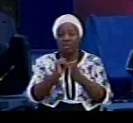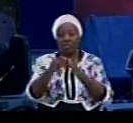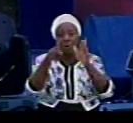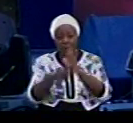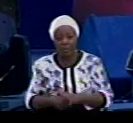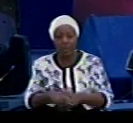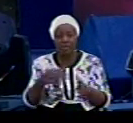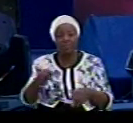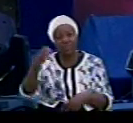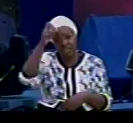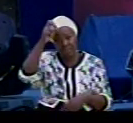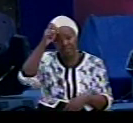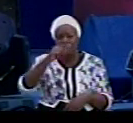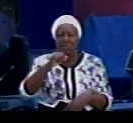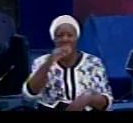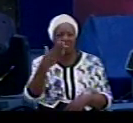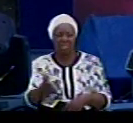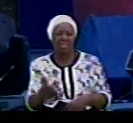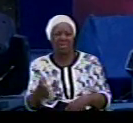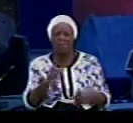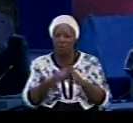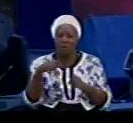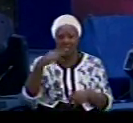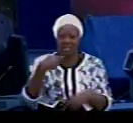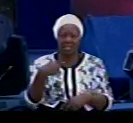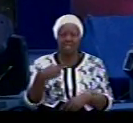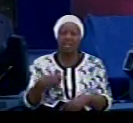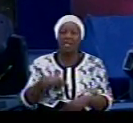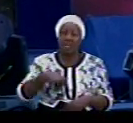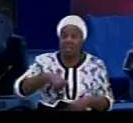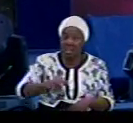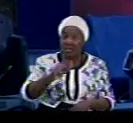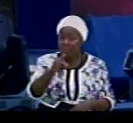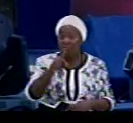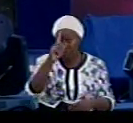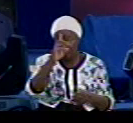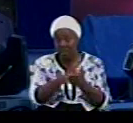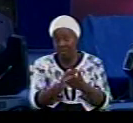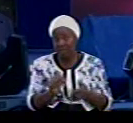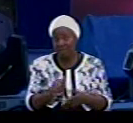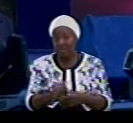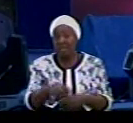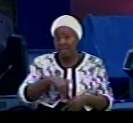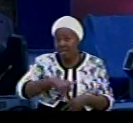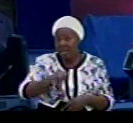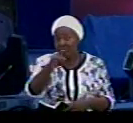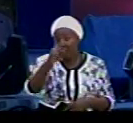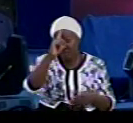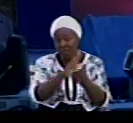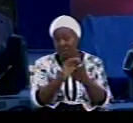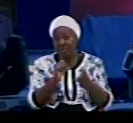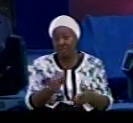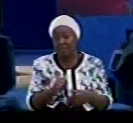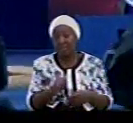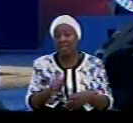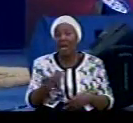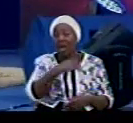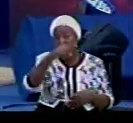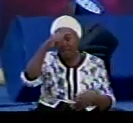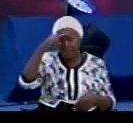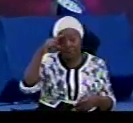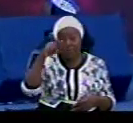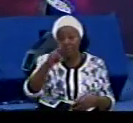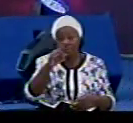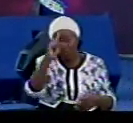were not there. But he said, yet you believe. Yet you believe. And because you